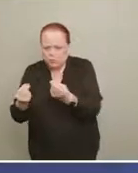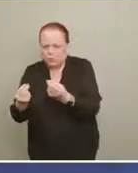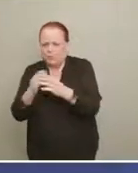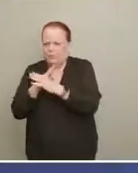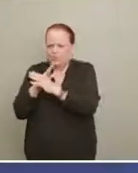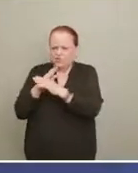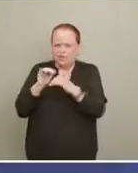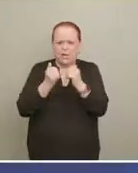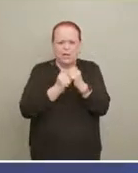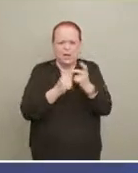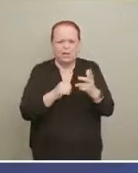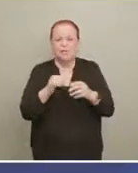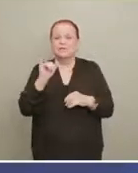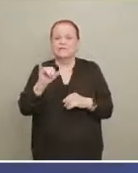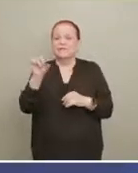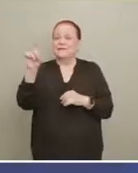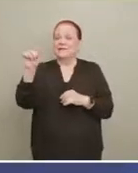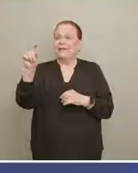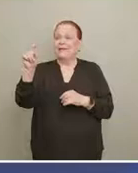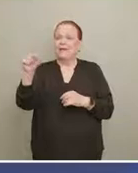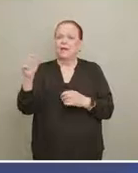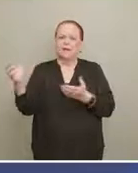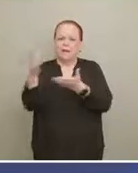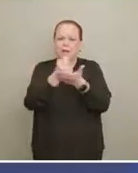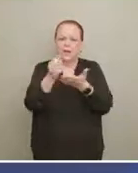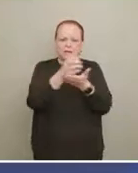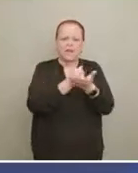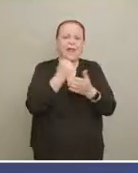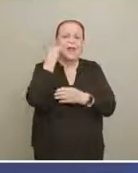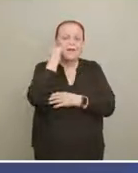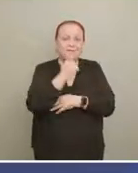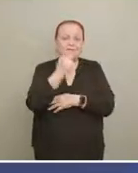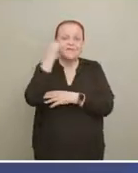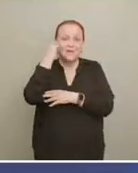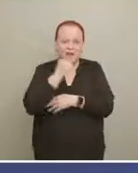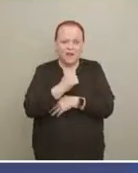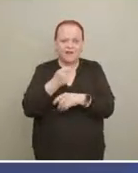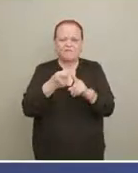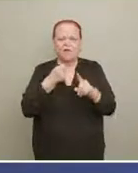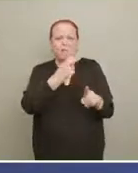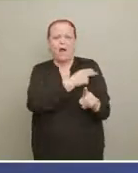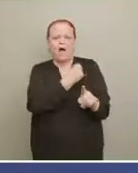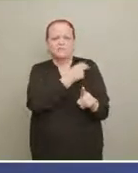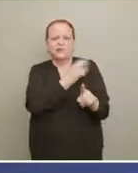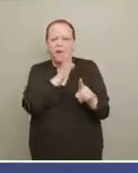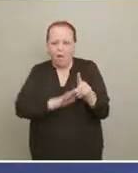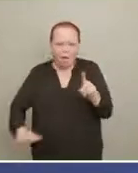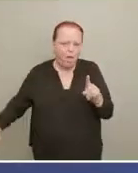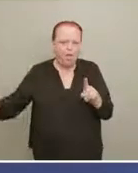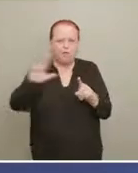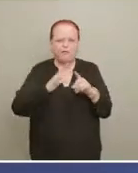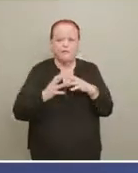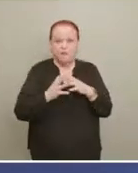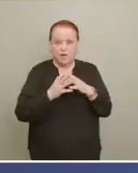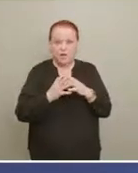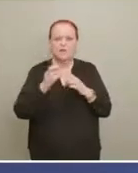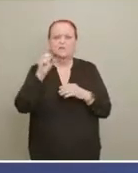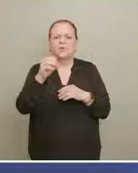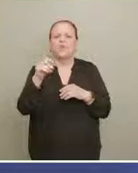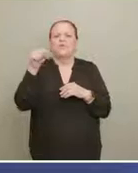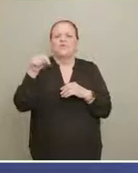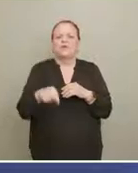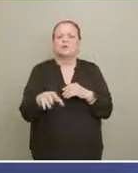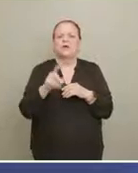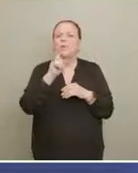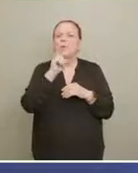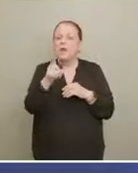data are collected every day on a daily basis from hospitals all over the country. And so these are